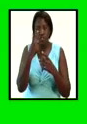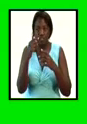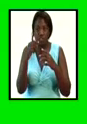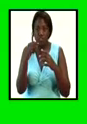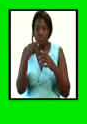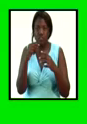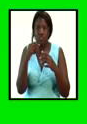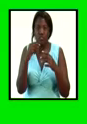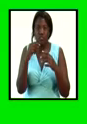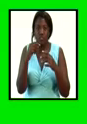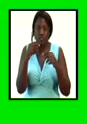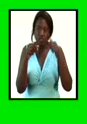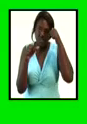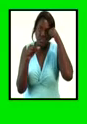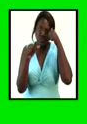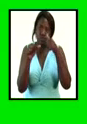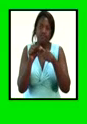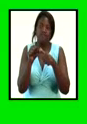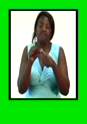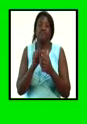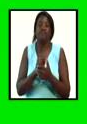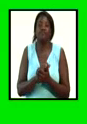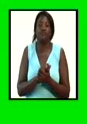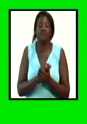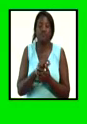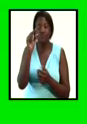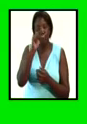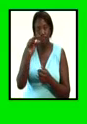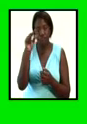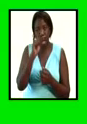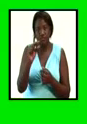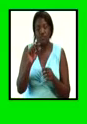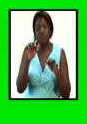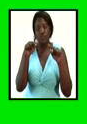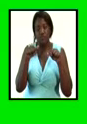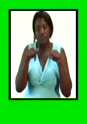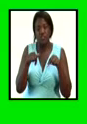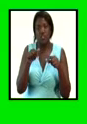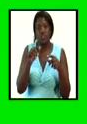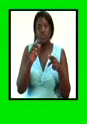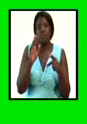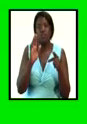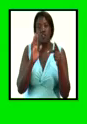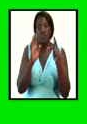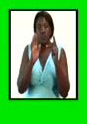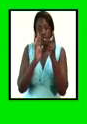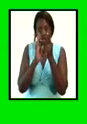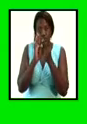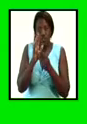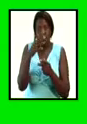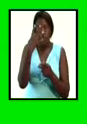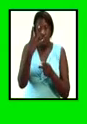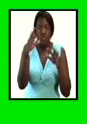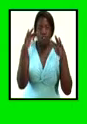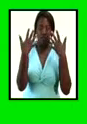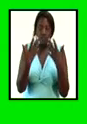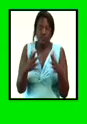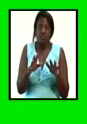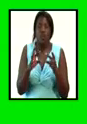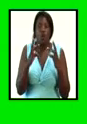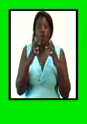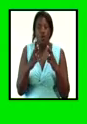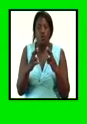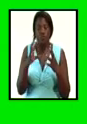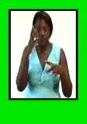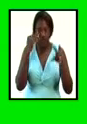them become familiar to use. And this concludes our fourth program in the JSC English Second Language series. I hope